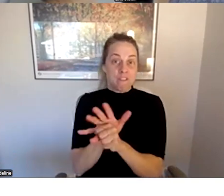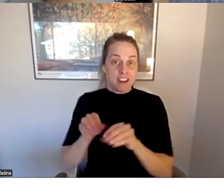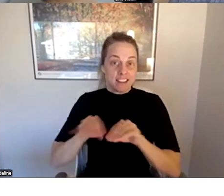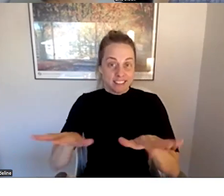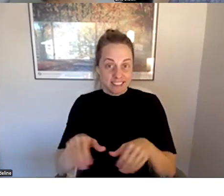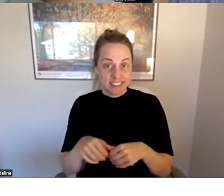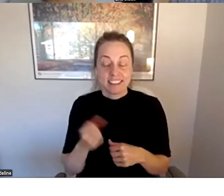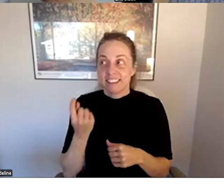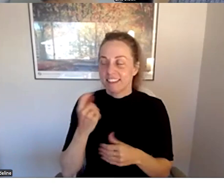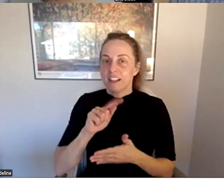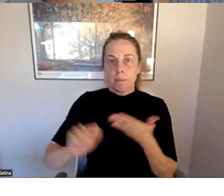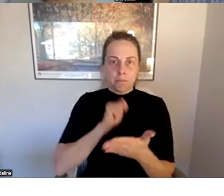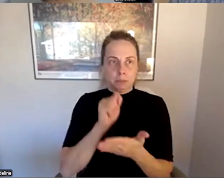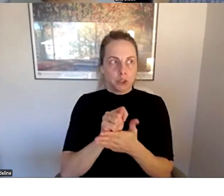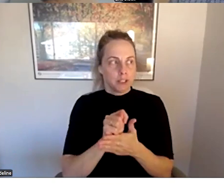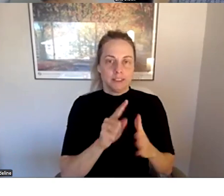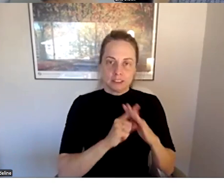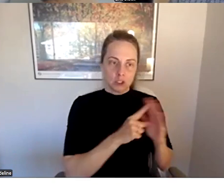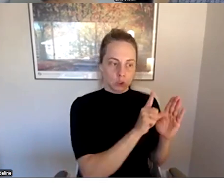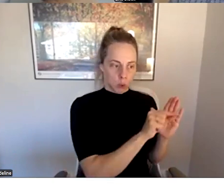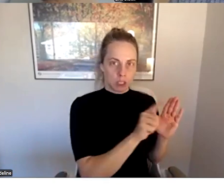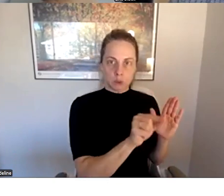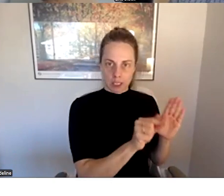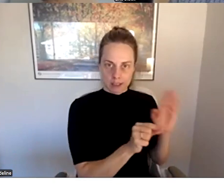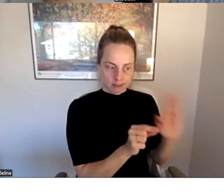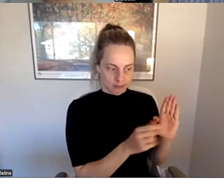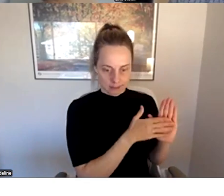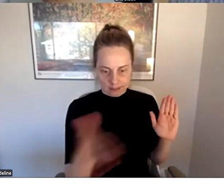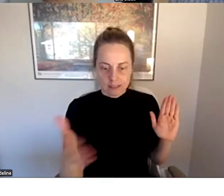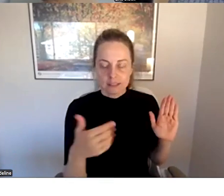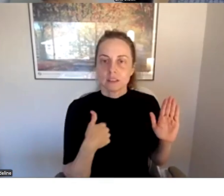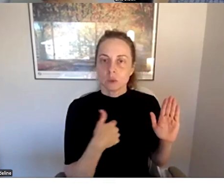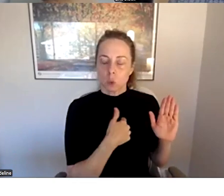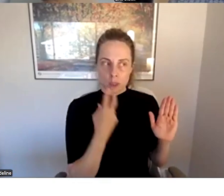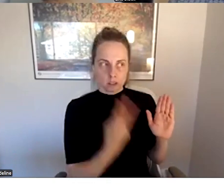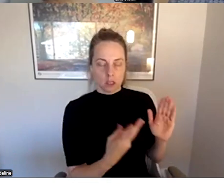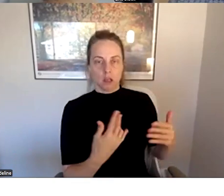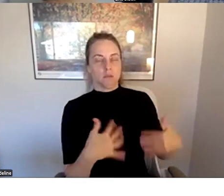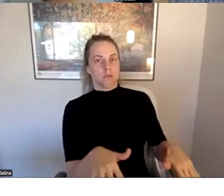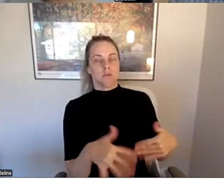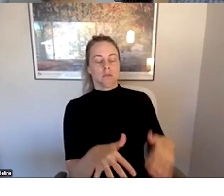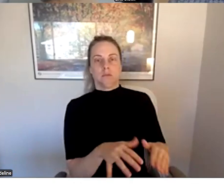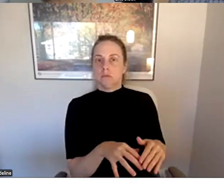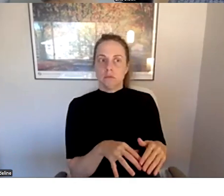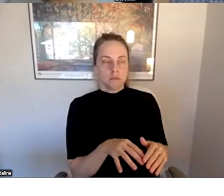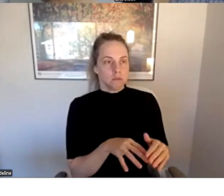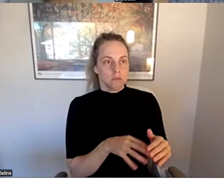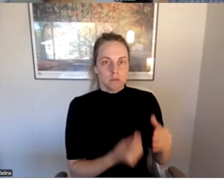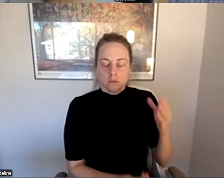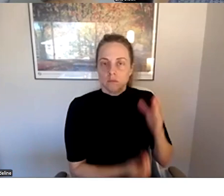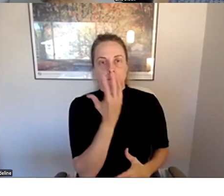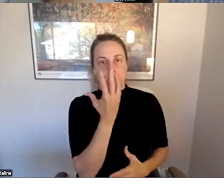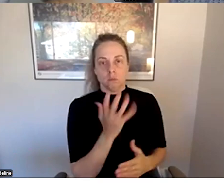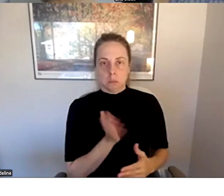of time starting in, of course, 2020, when we saw dramatic increase in the growth of our business,